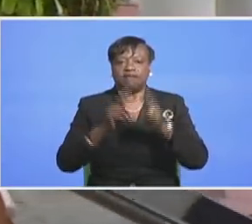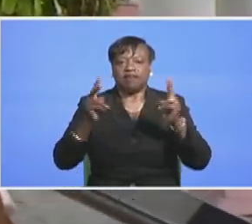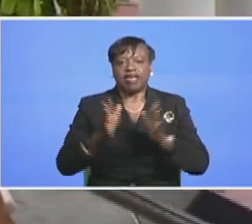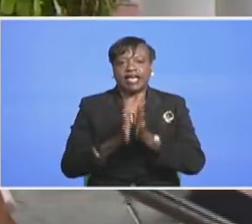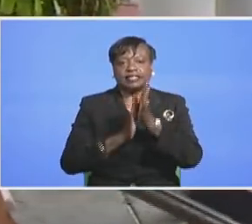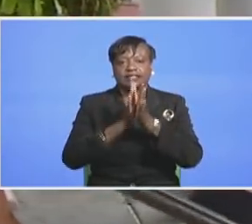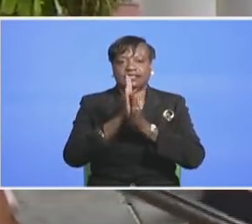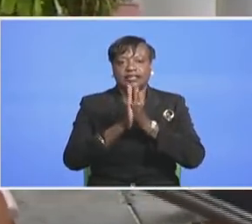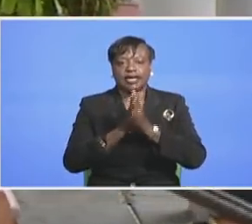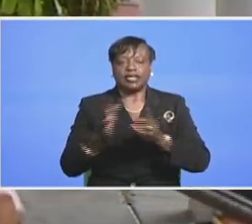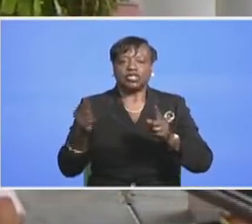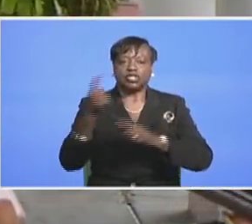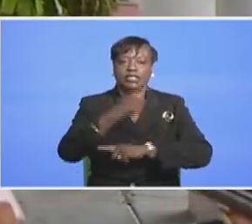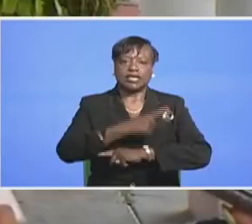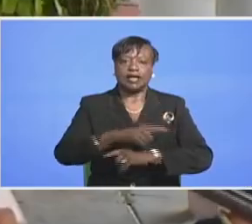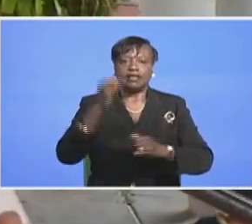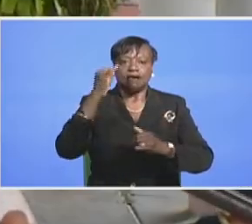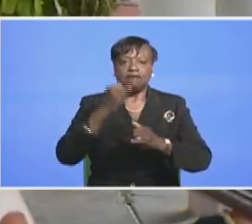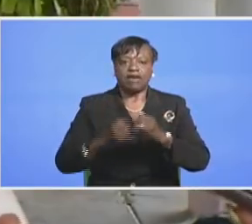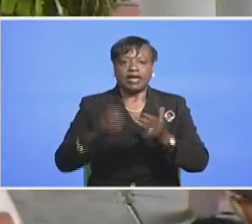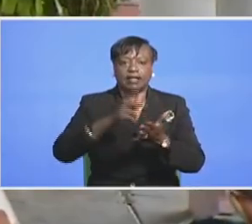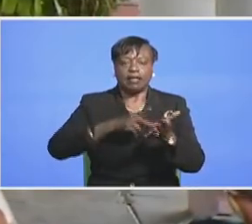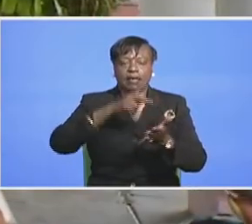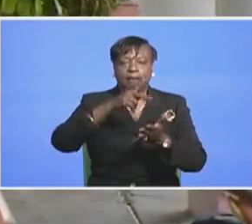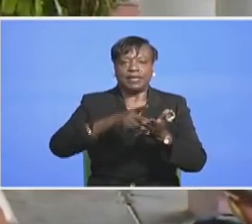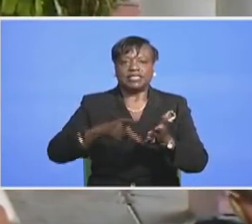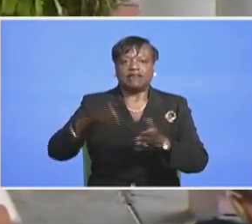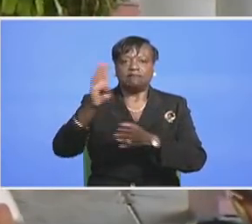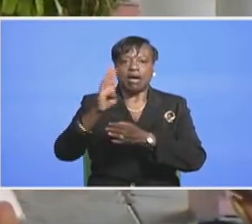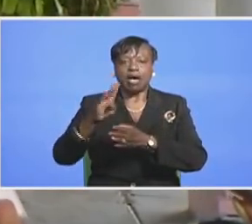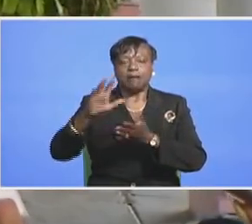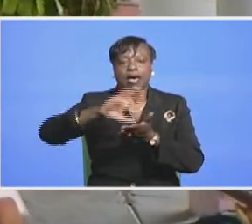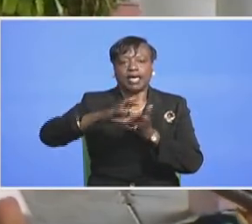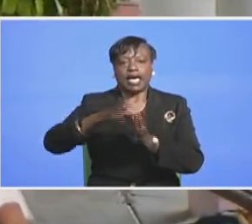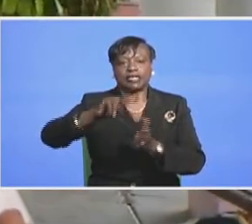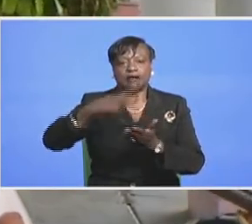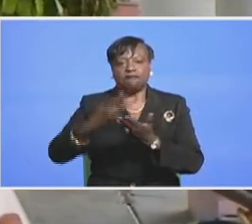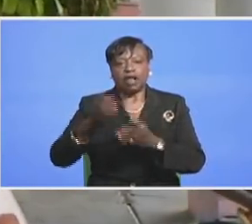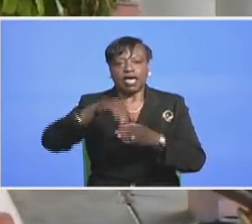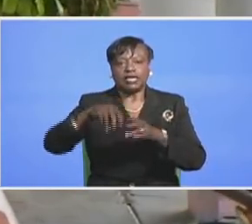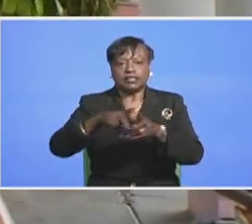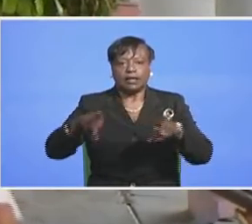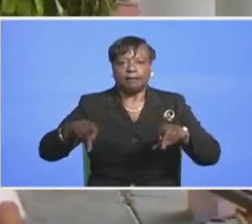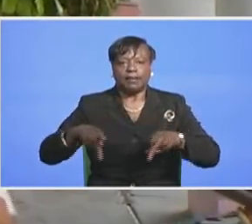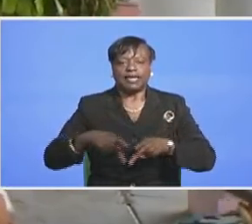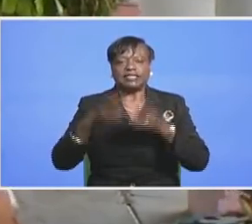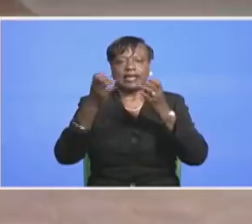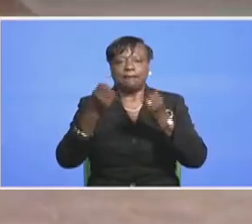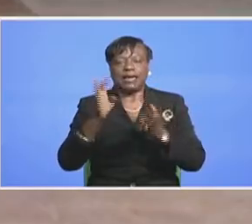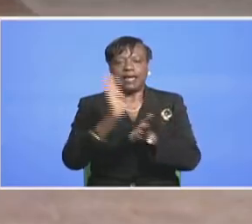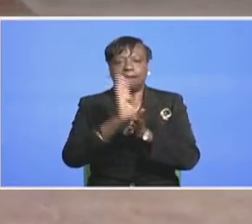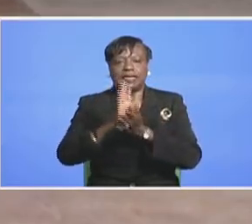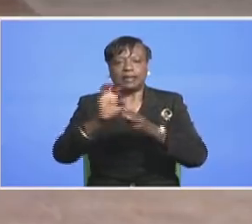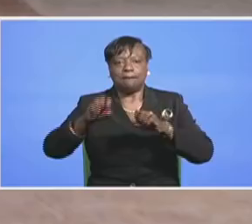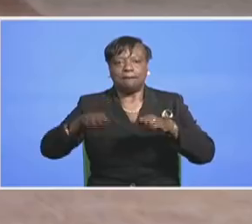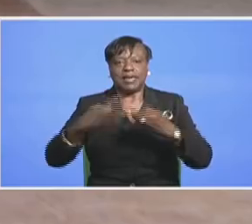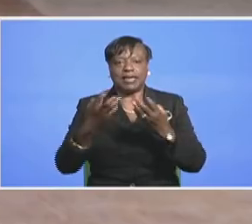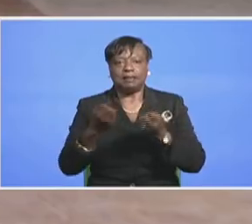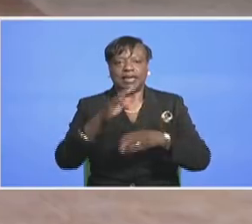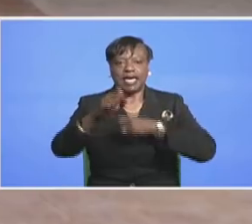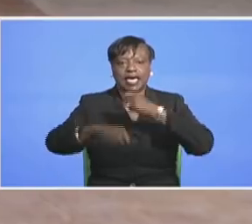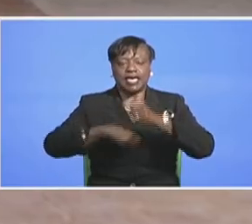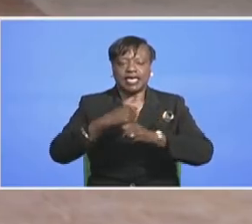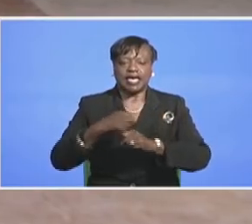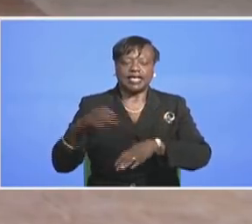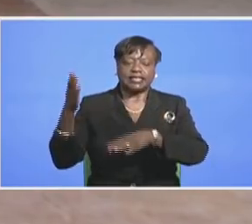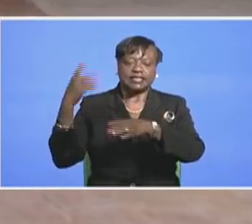the final piece of the Bahamar cake is falling into place, many billions and many years later. De Aguilar acknowledges his